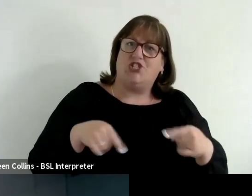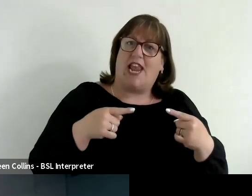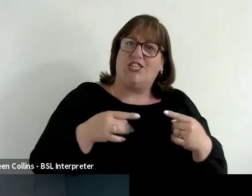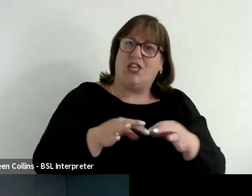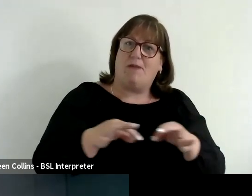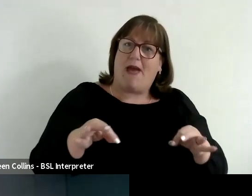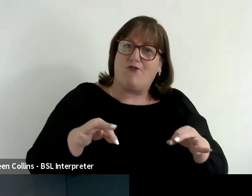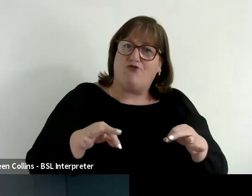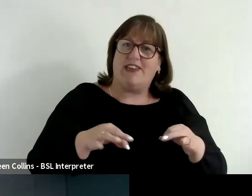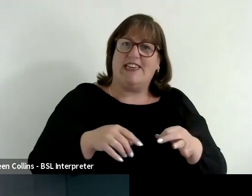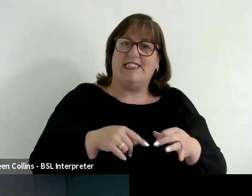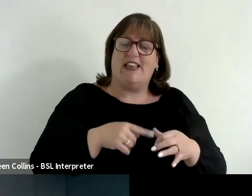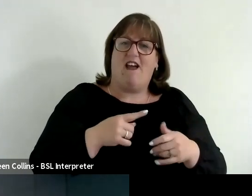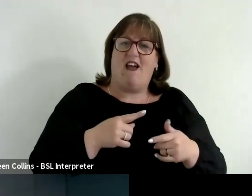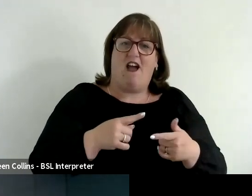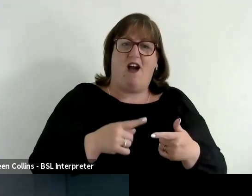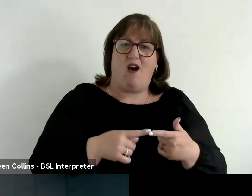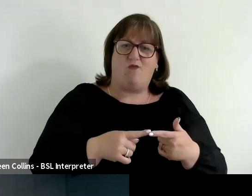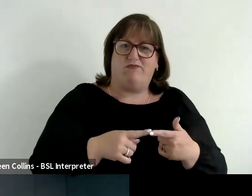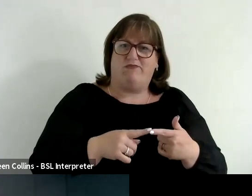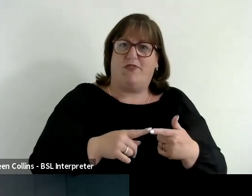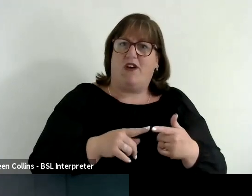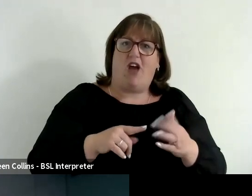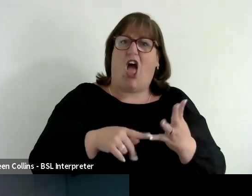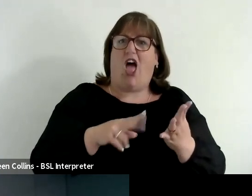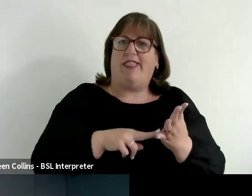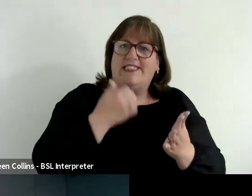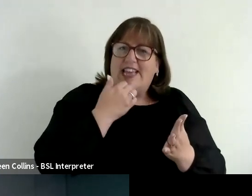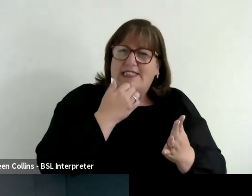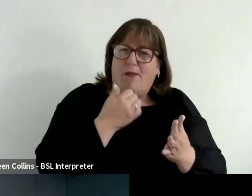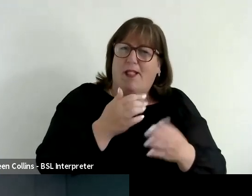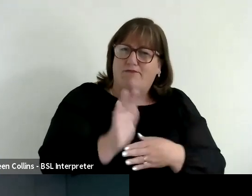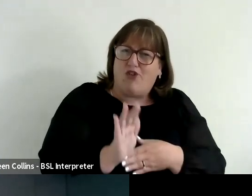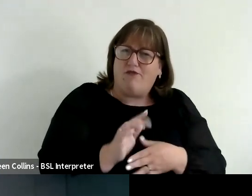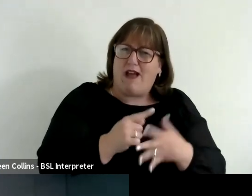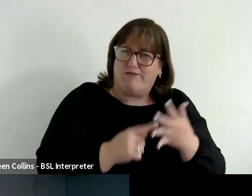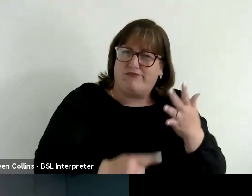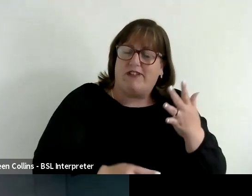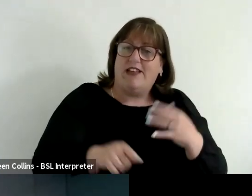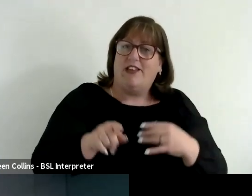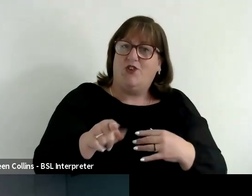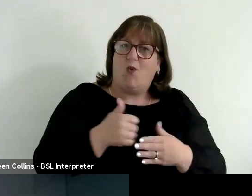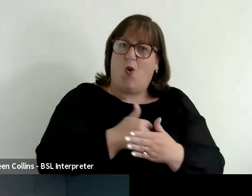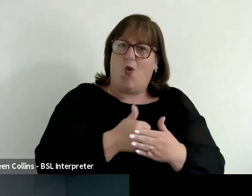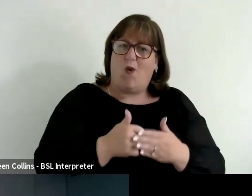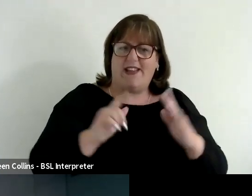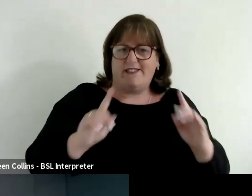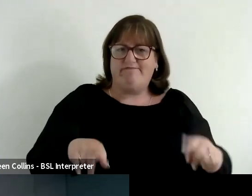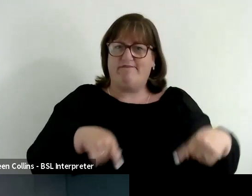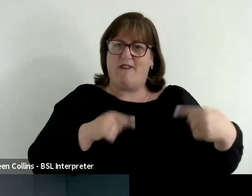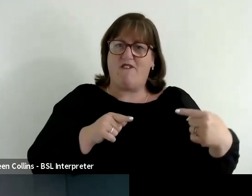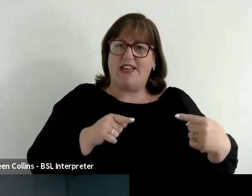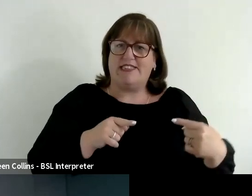I think you're already seen as an organisation that has the courage to face disability head on rather than avoid it because